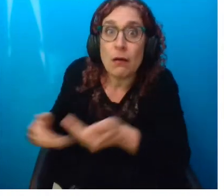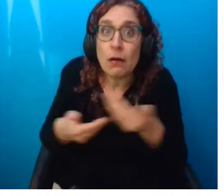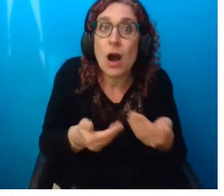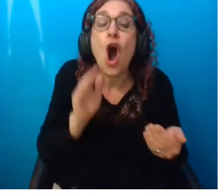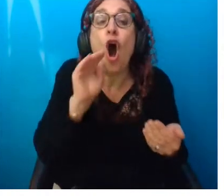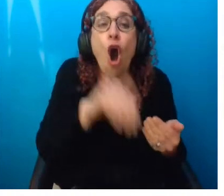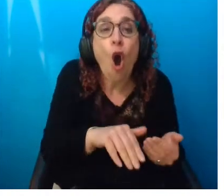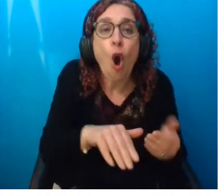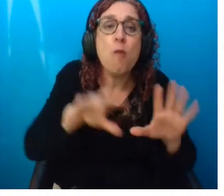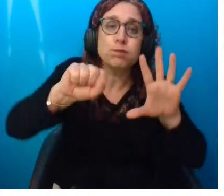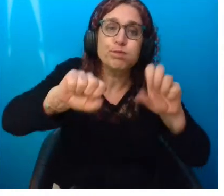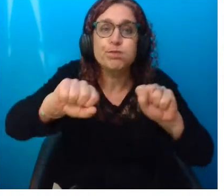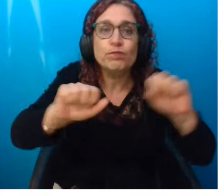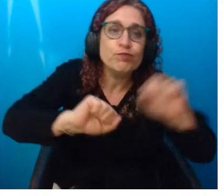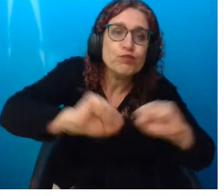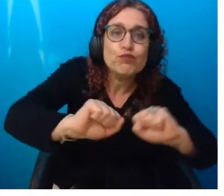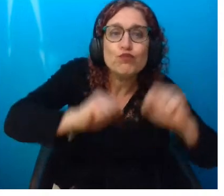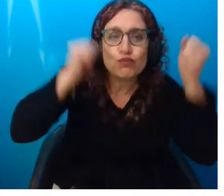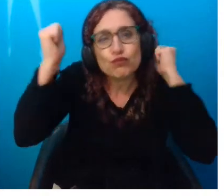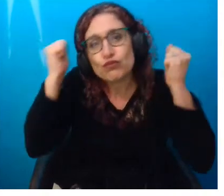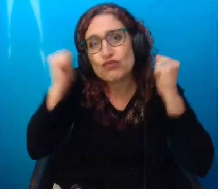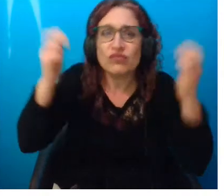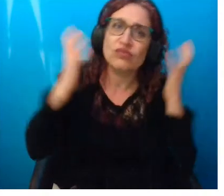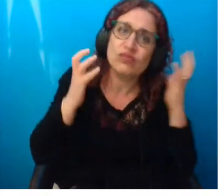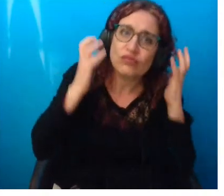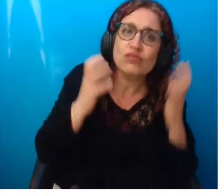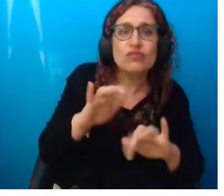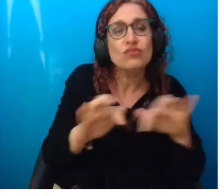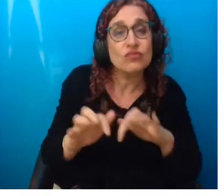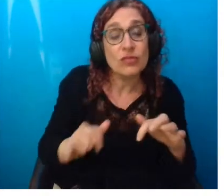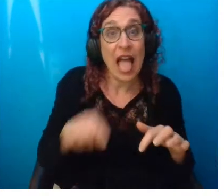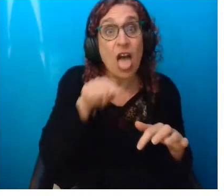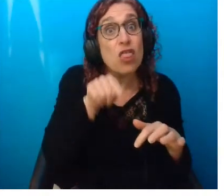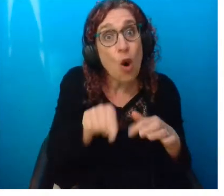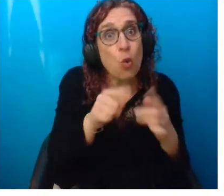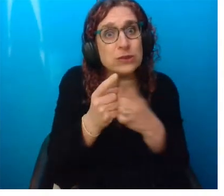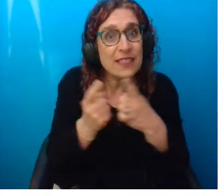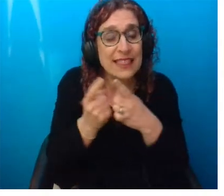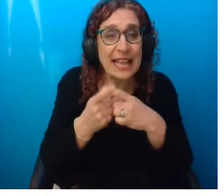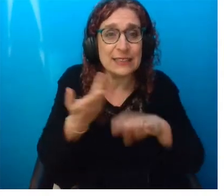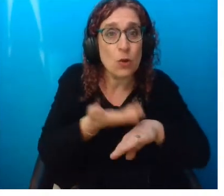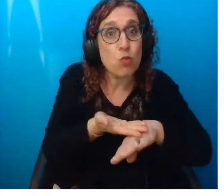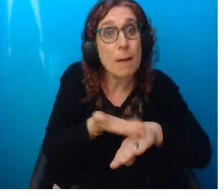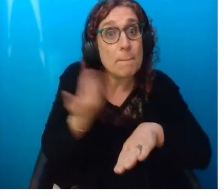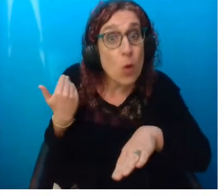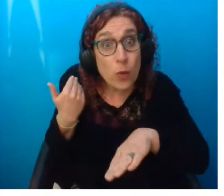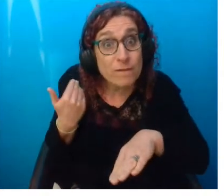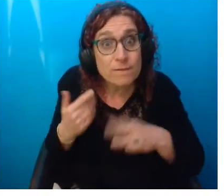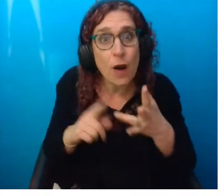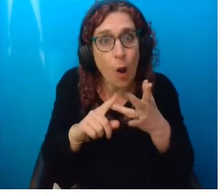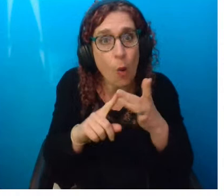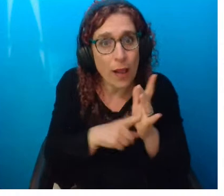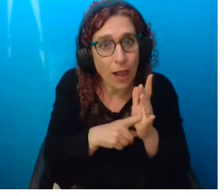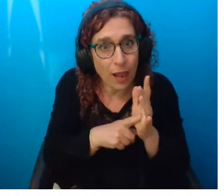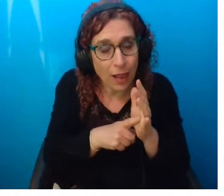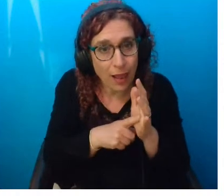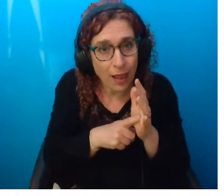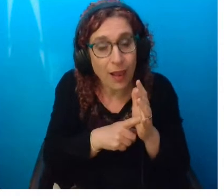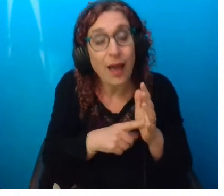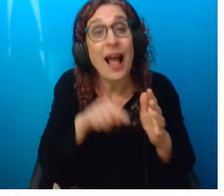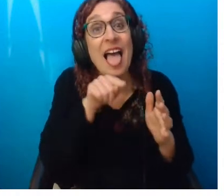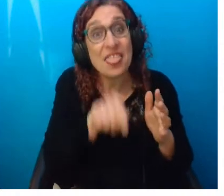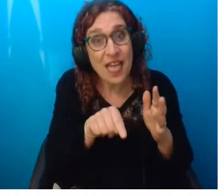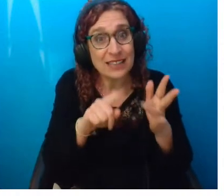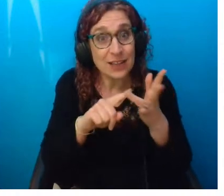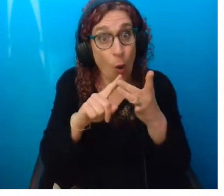baby shampoos and other detergents that remove oil from the skin, that you increase the barrier disruption that you've